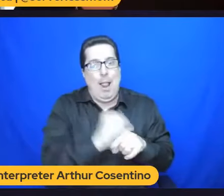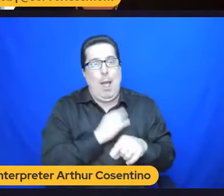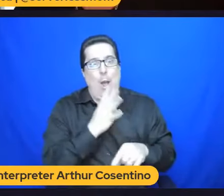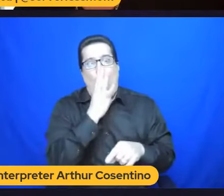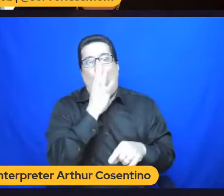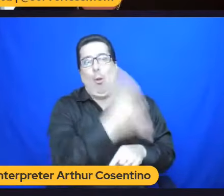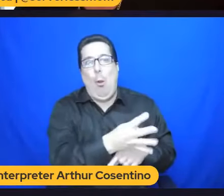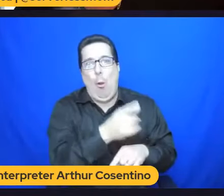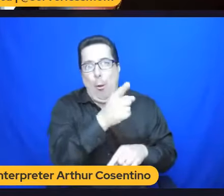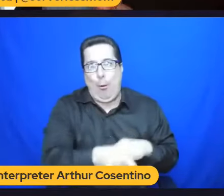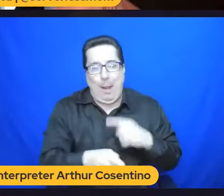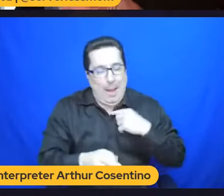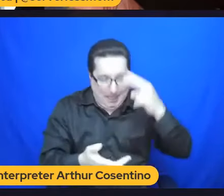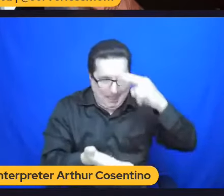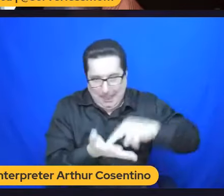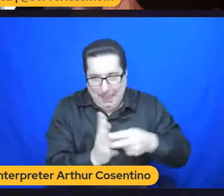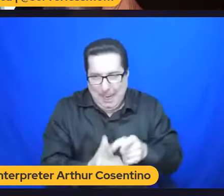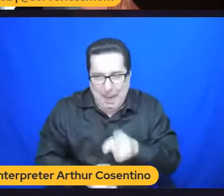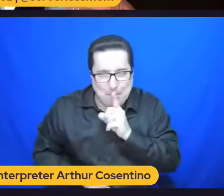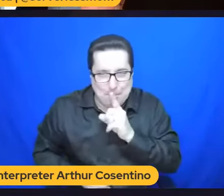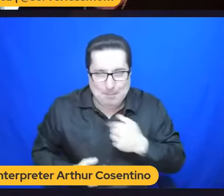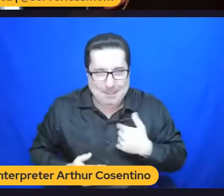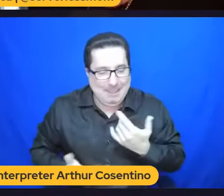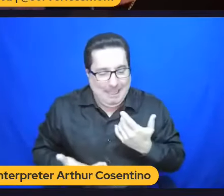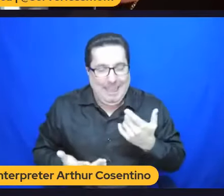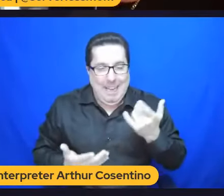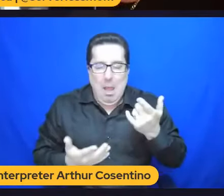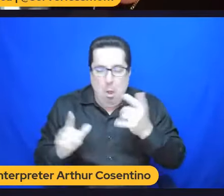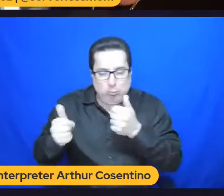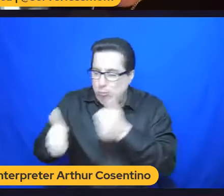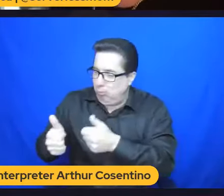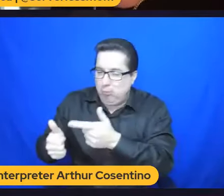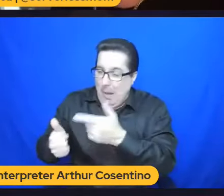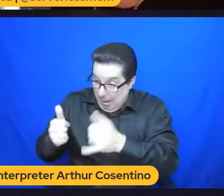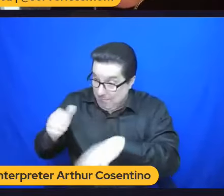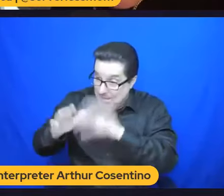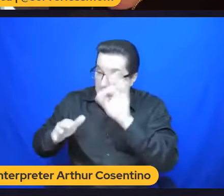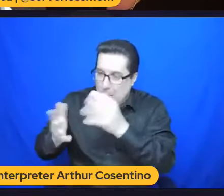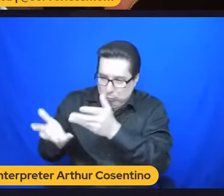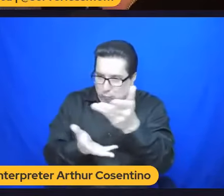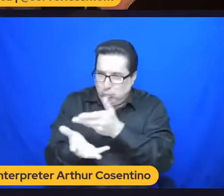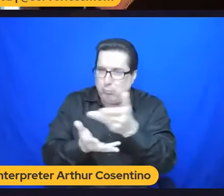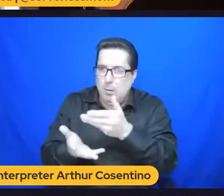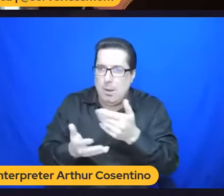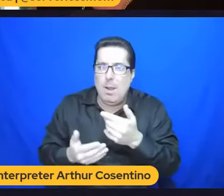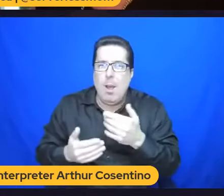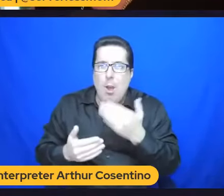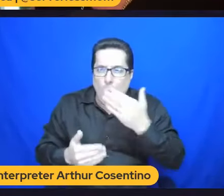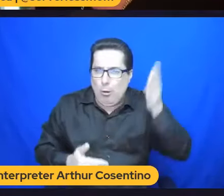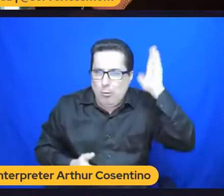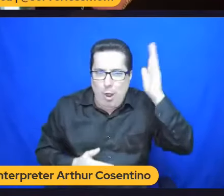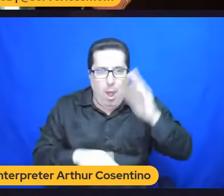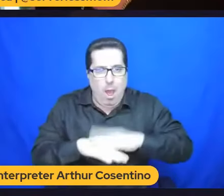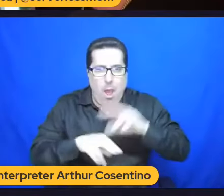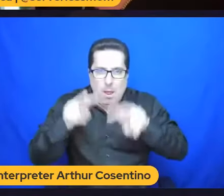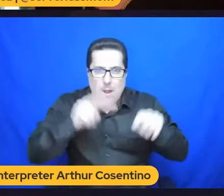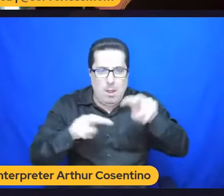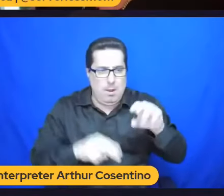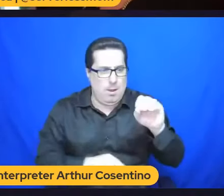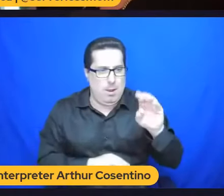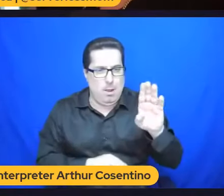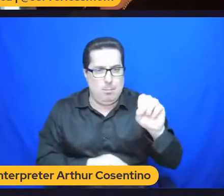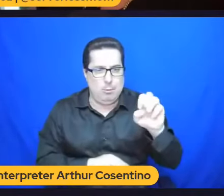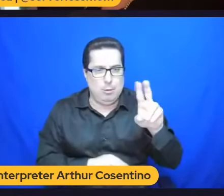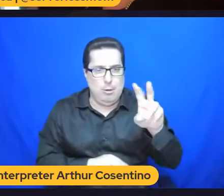later, and we'll have it out. But no, you're good. Everything's good, and great talk on observability. I'm a huge fan of observability. I'm